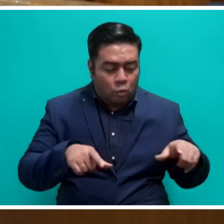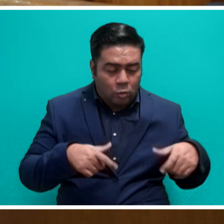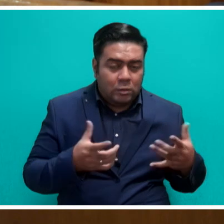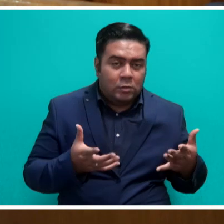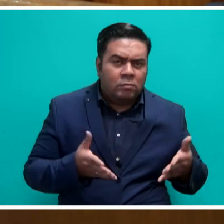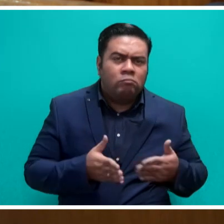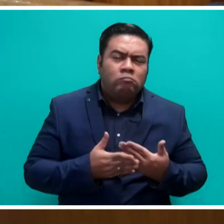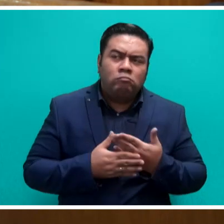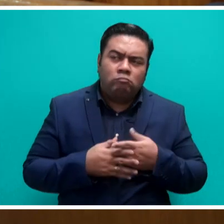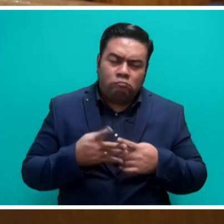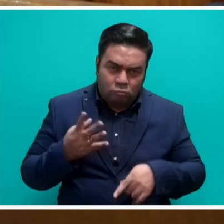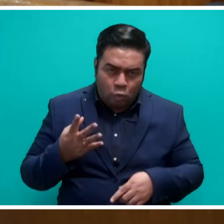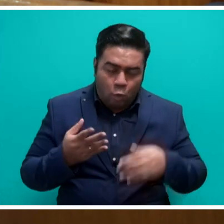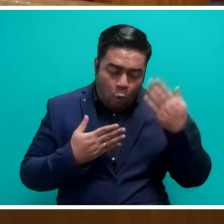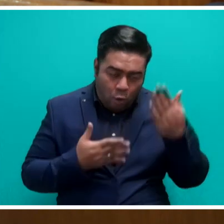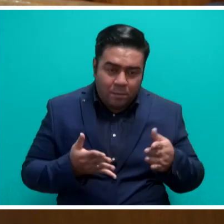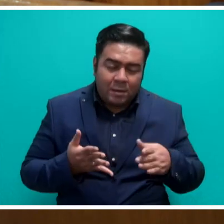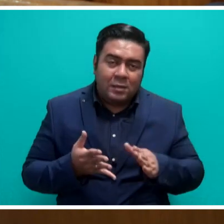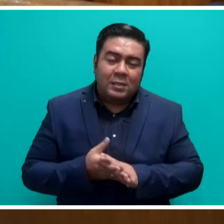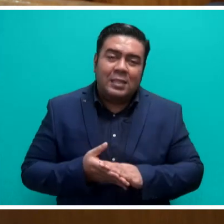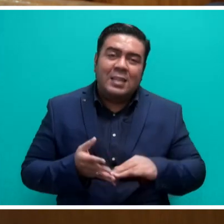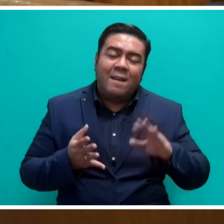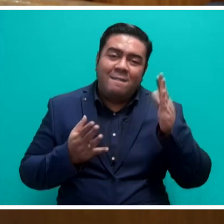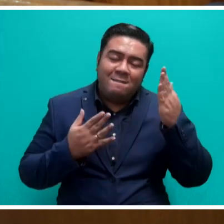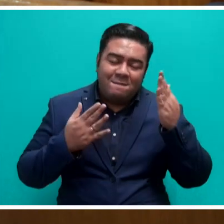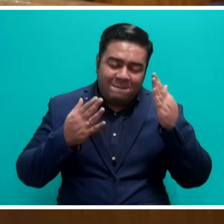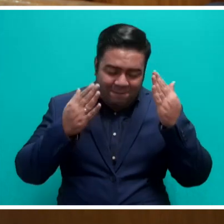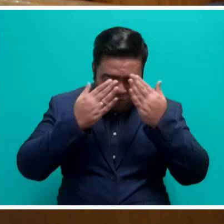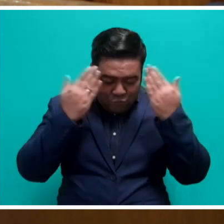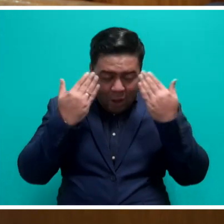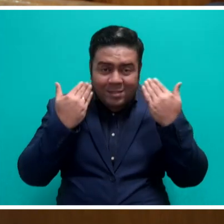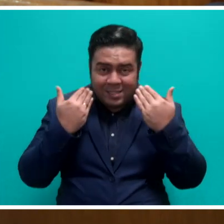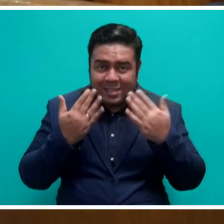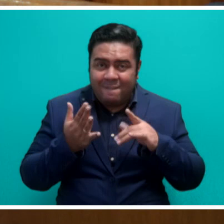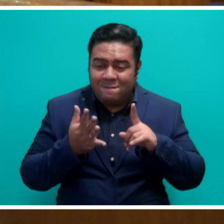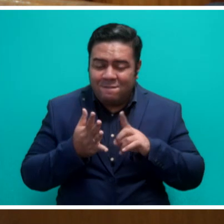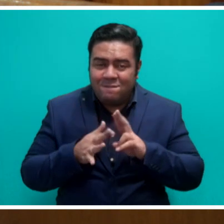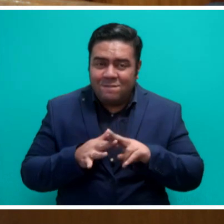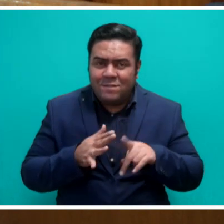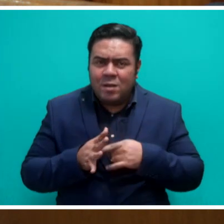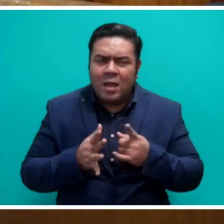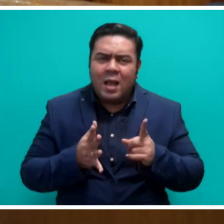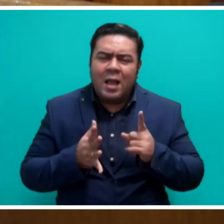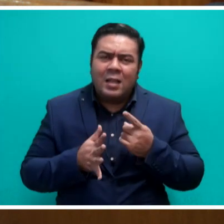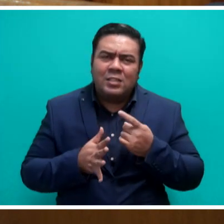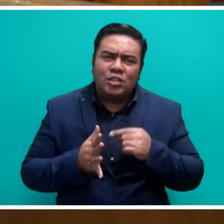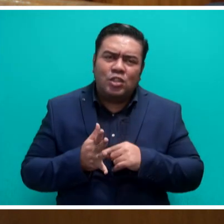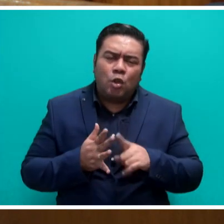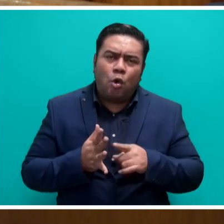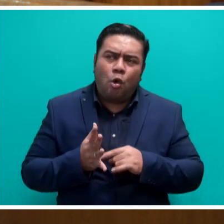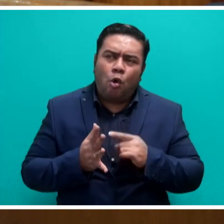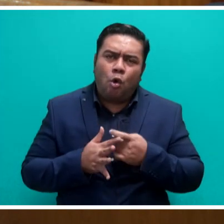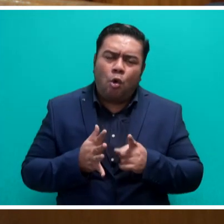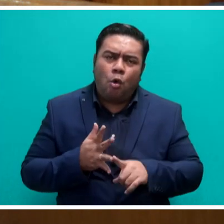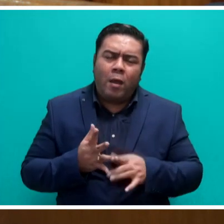of the Honorable Justice William Toko as chairperson, the Honorable Justice William Kalachini, and the